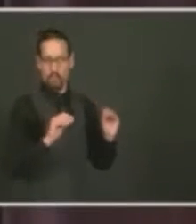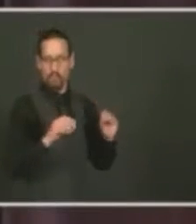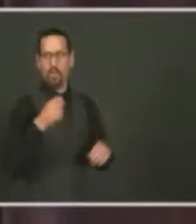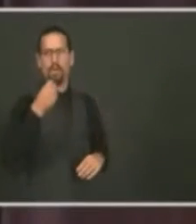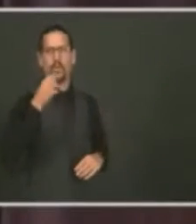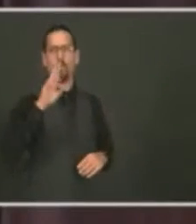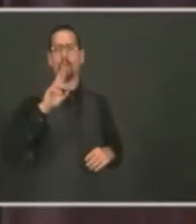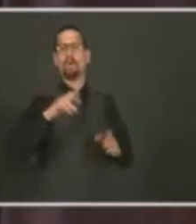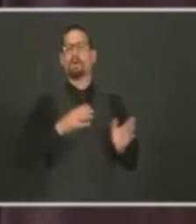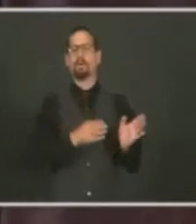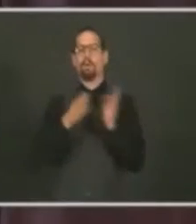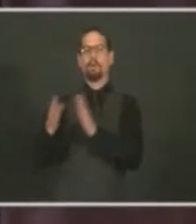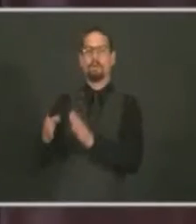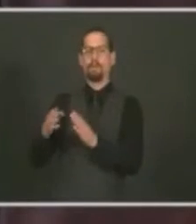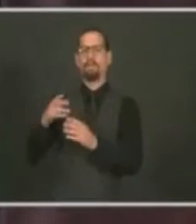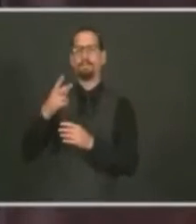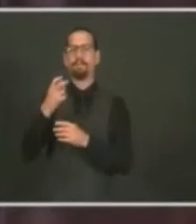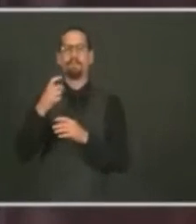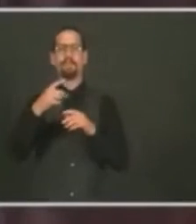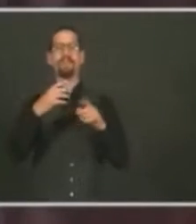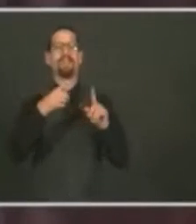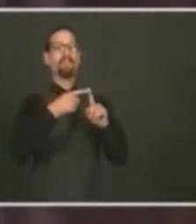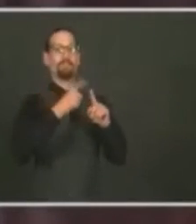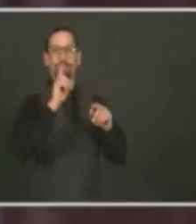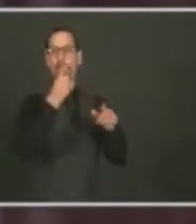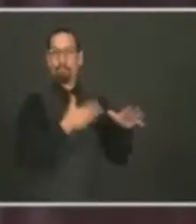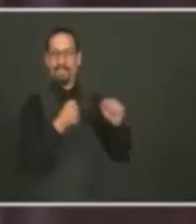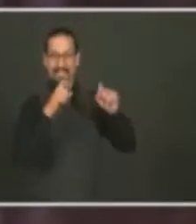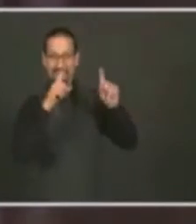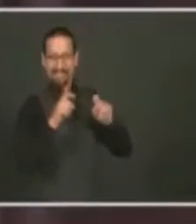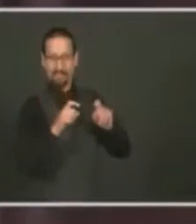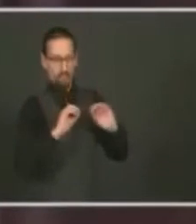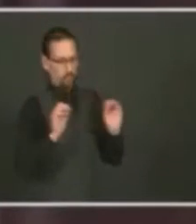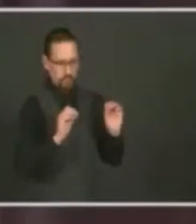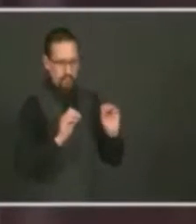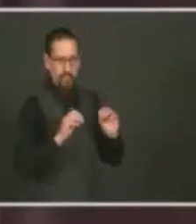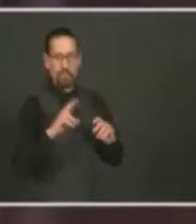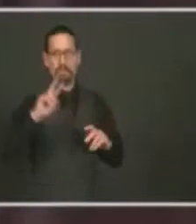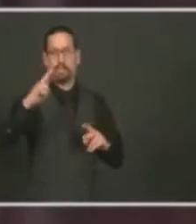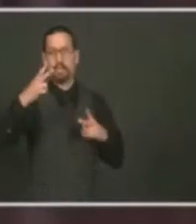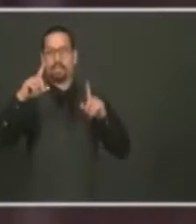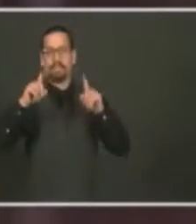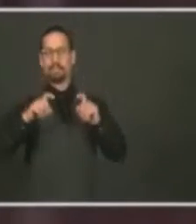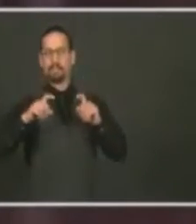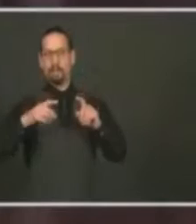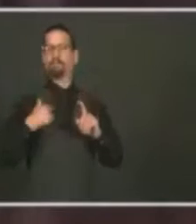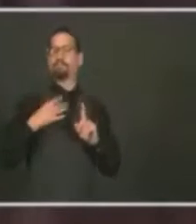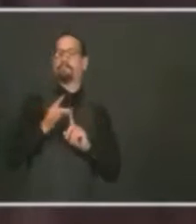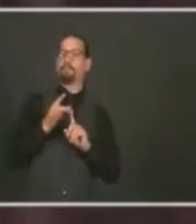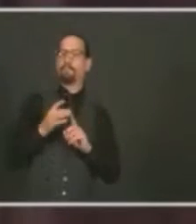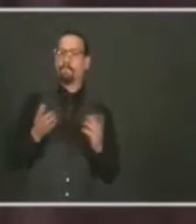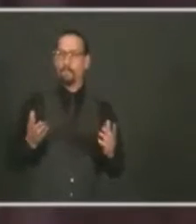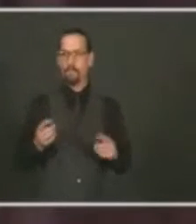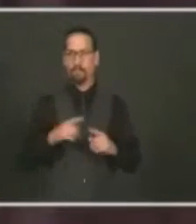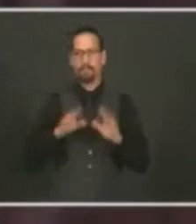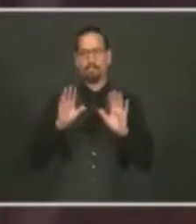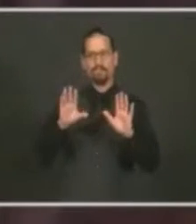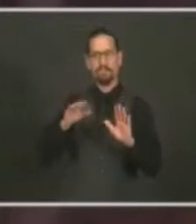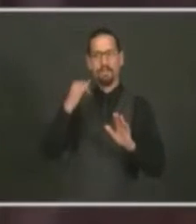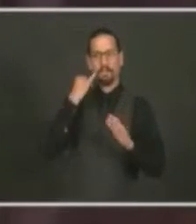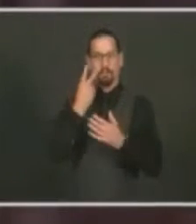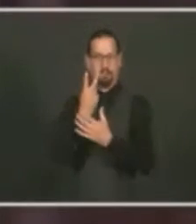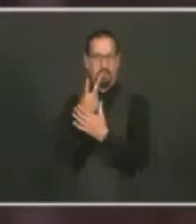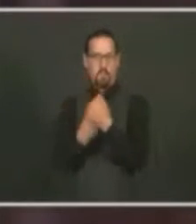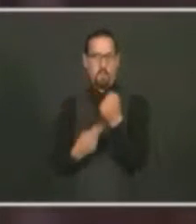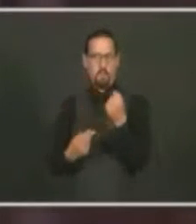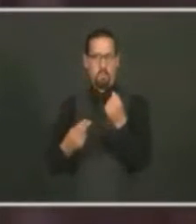it shows up as negative. If both tests, once, just one time, per individual. Thank you. If both tests